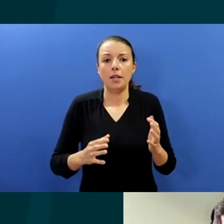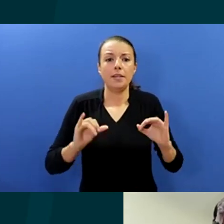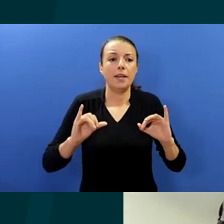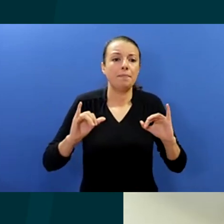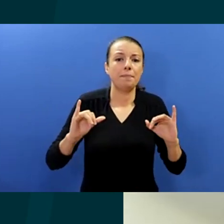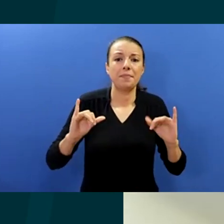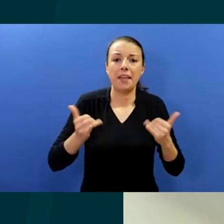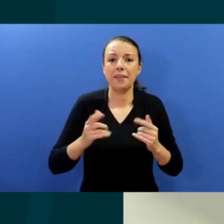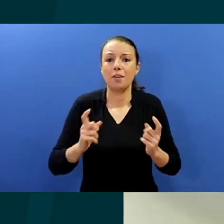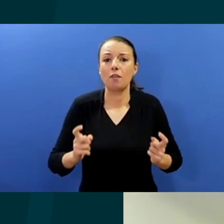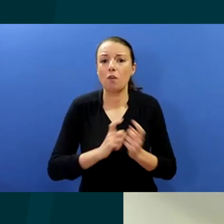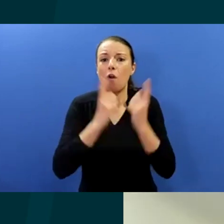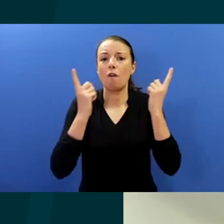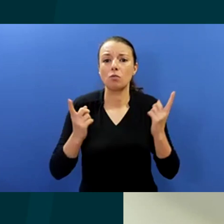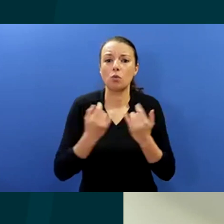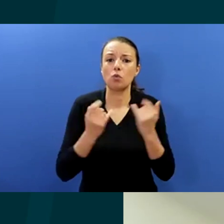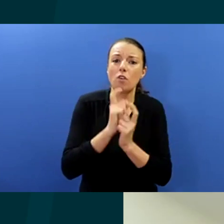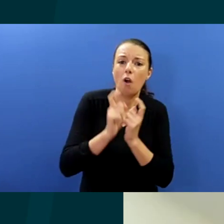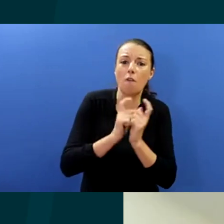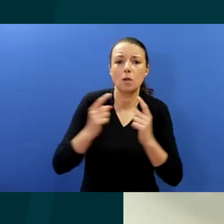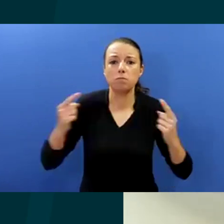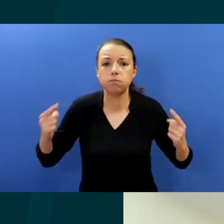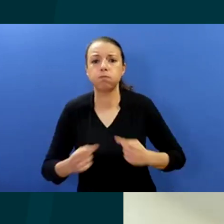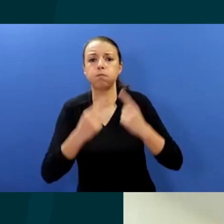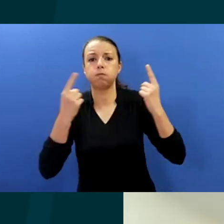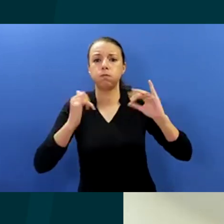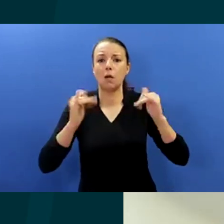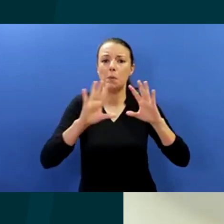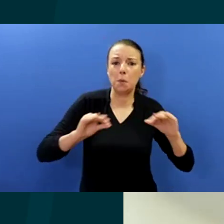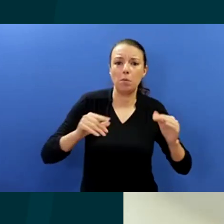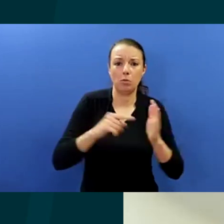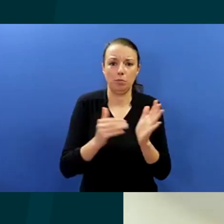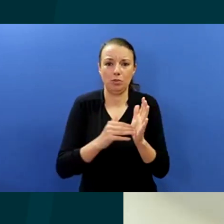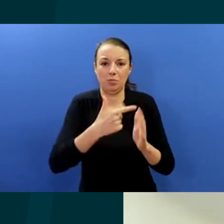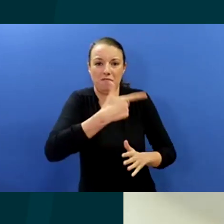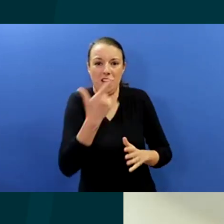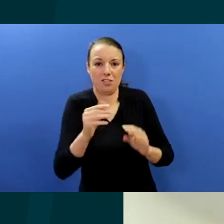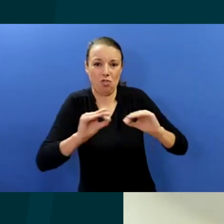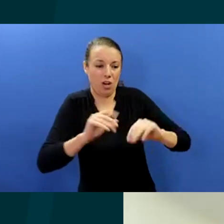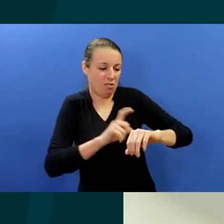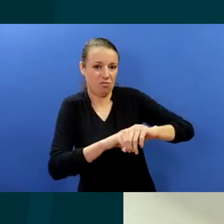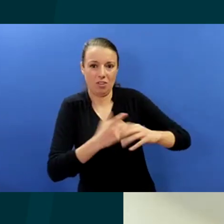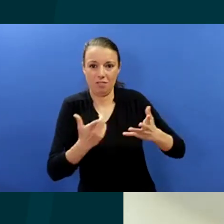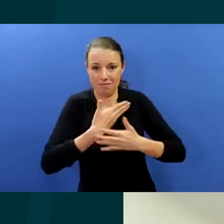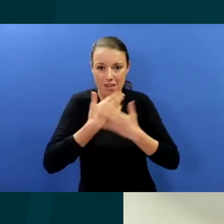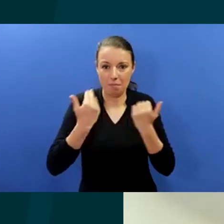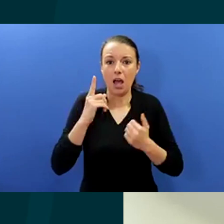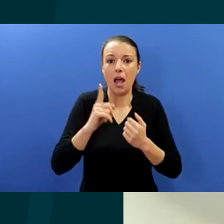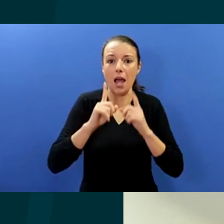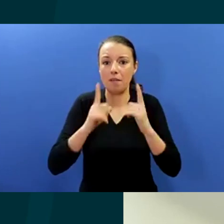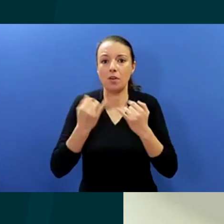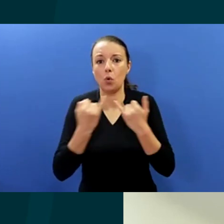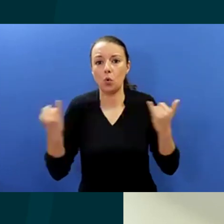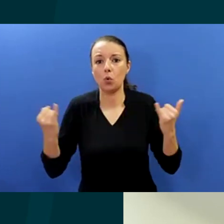we won't have time for that. But there are a lot of different processes to manage, going between coaching,